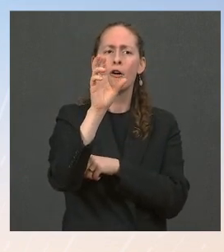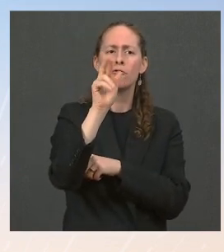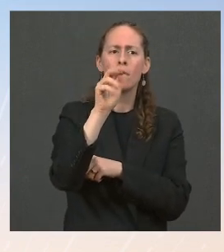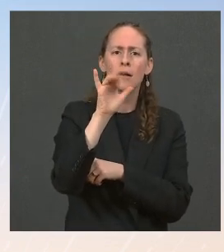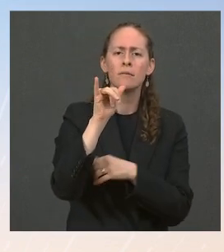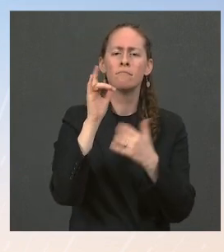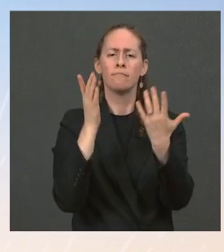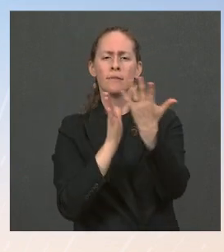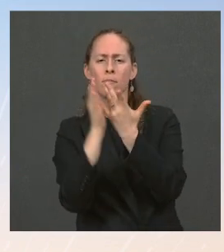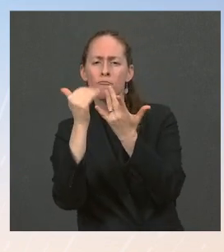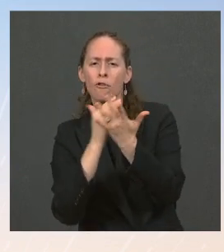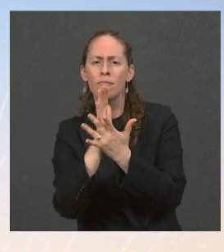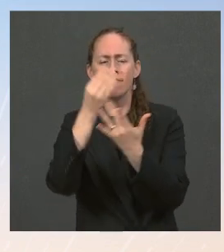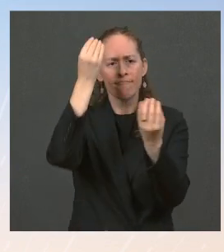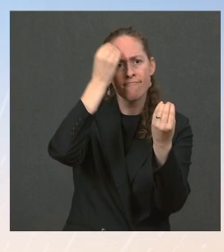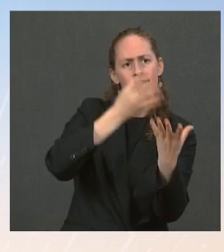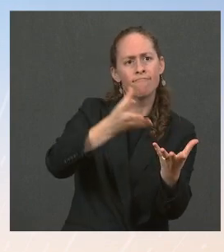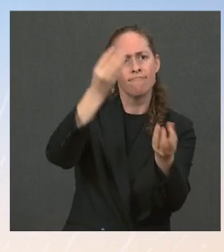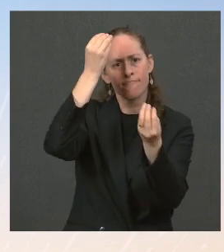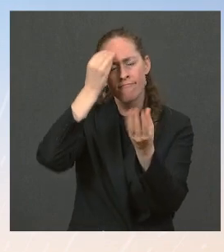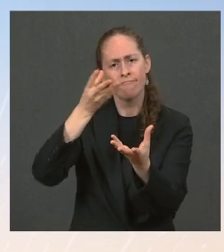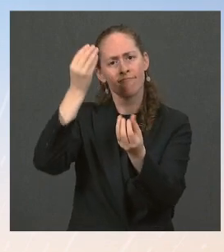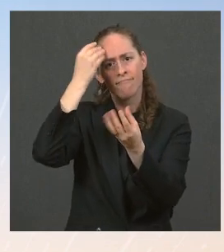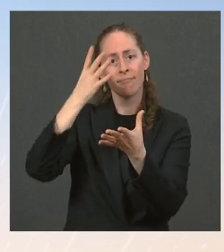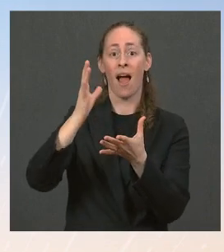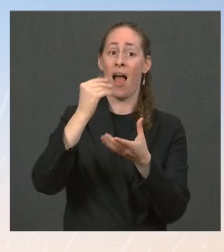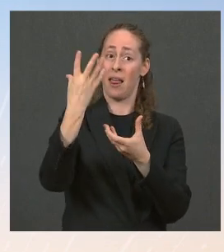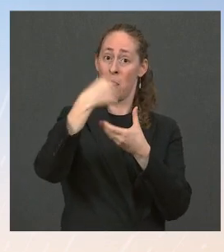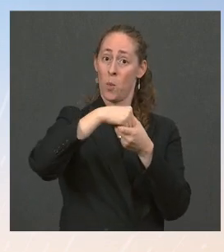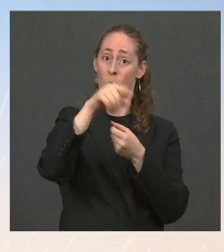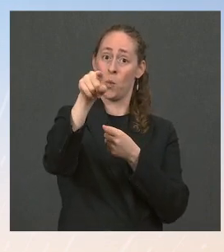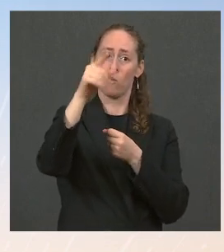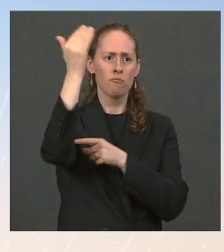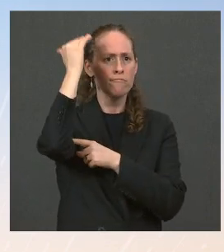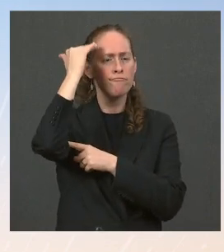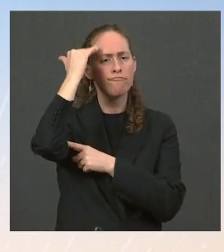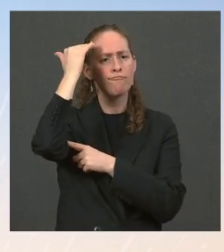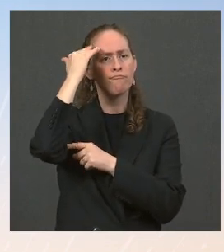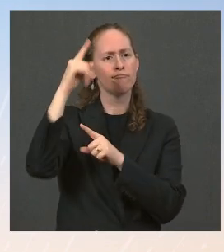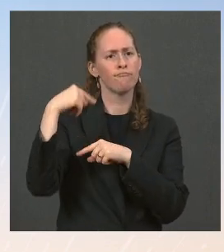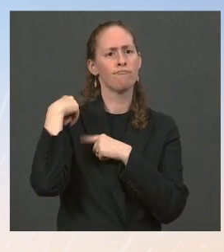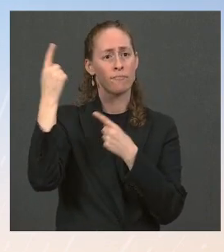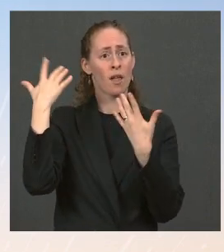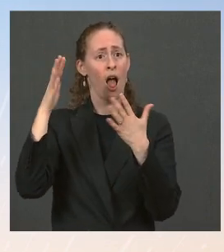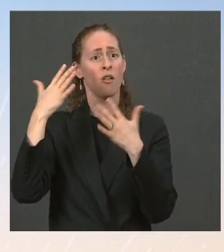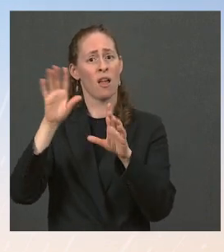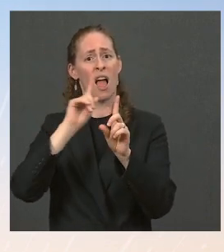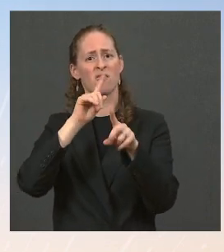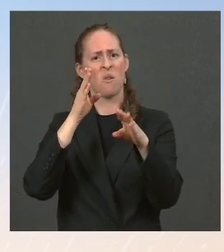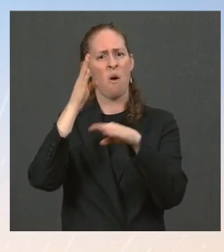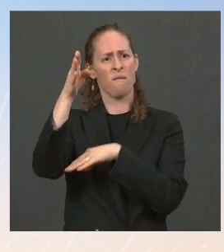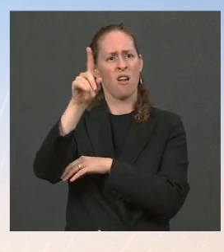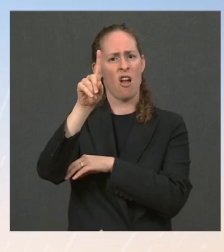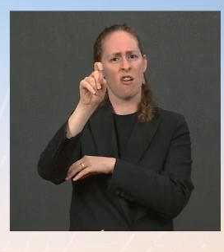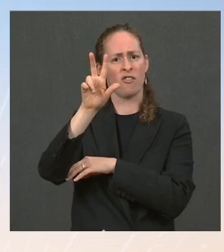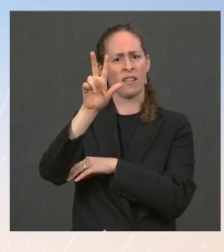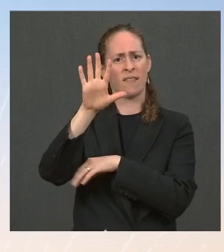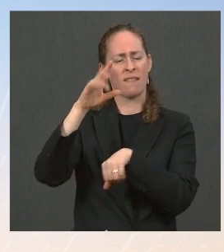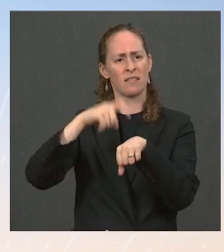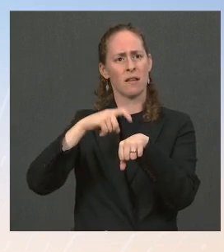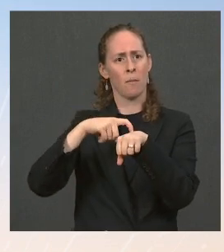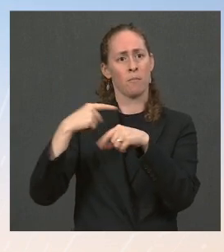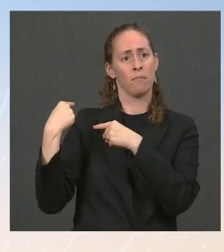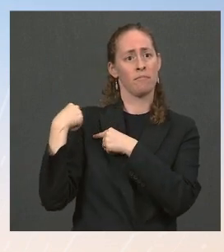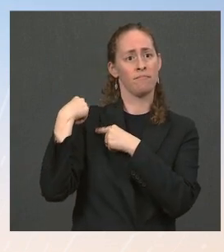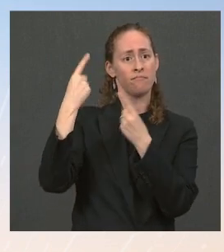of that is engaging with all of you. I would note that he answered questions 135 times leading up to September, 3 times last week. And he'll